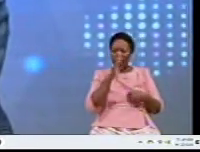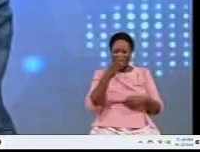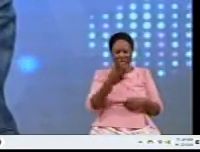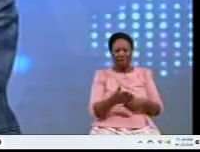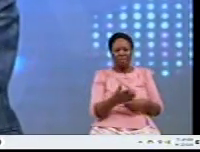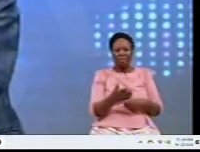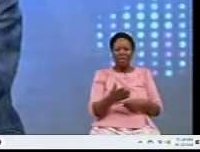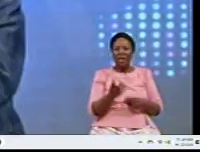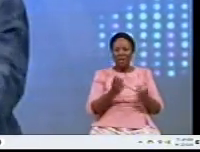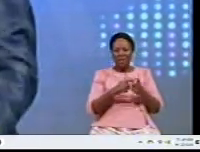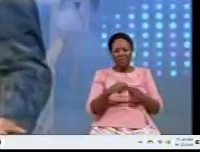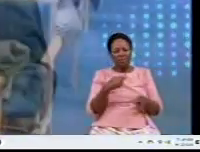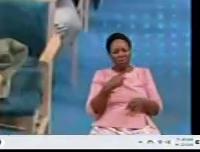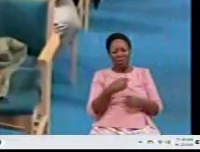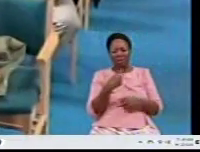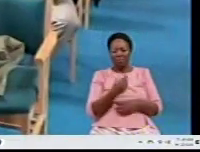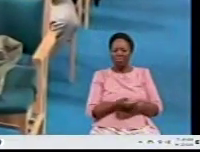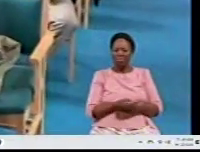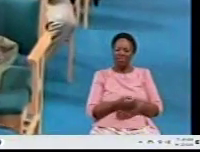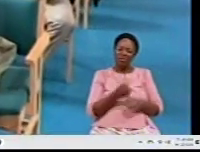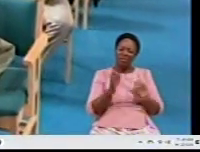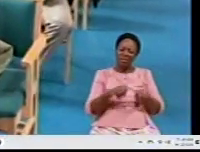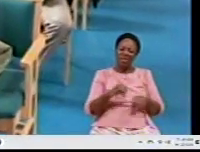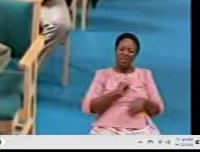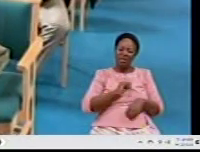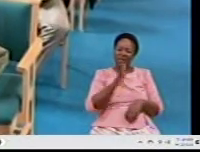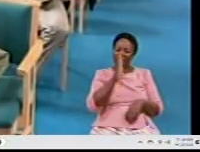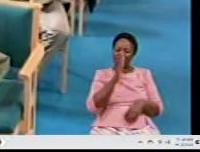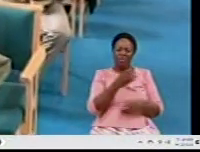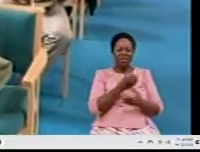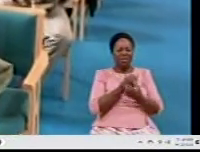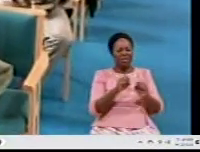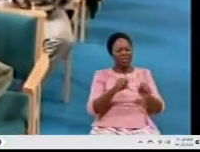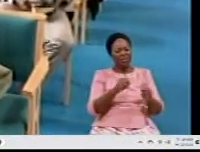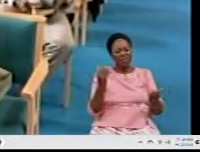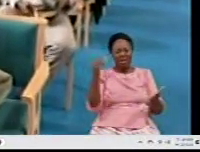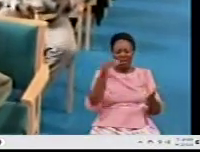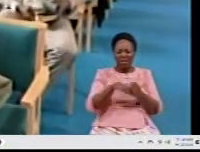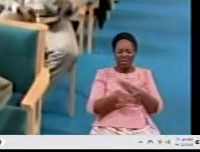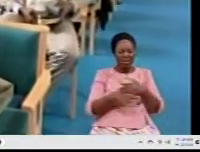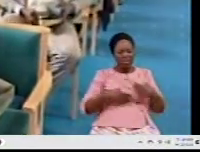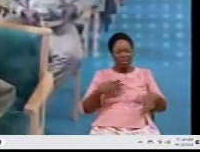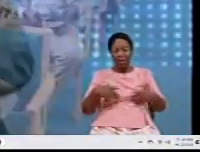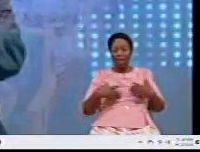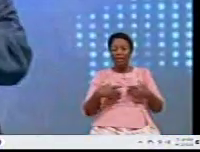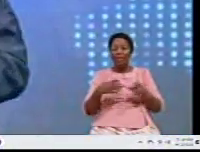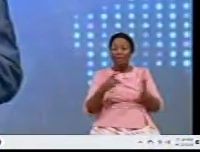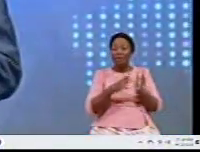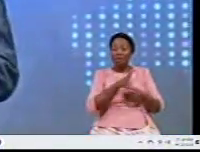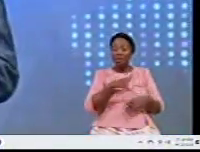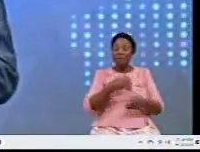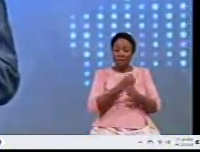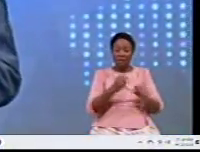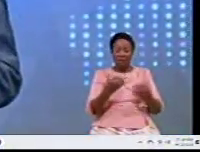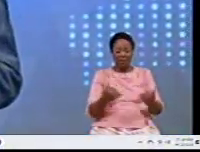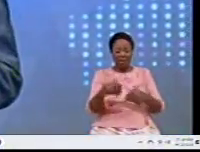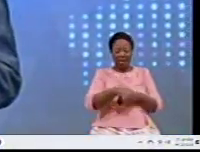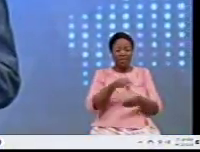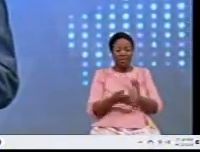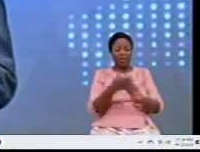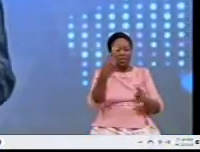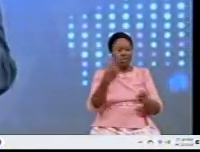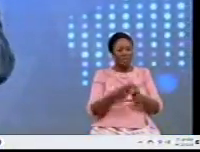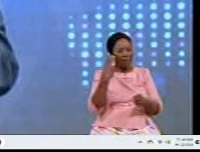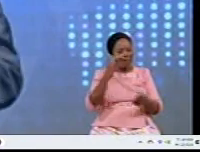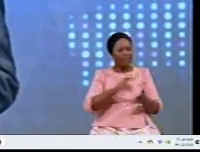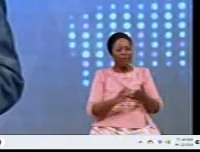And then you say, "Can I be saved ever?" It will save you tonight. Look at verse 26. In